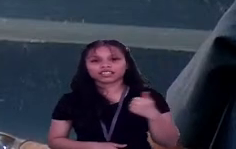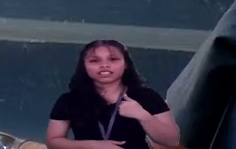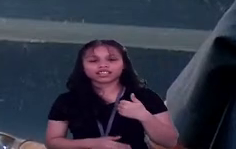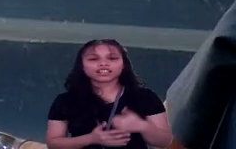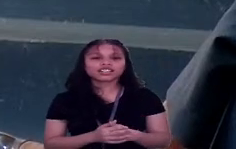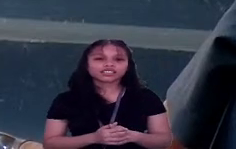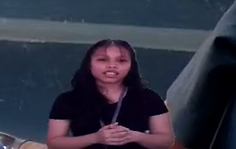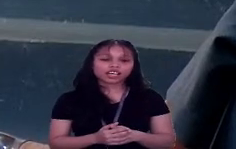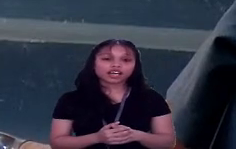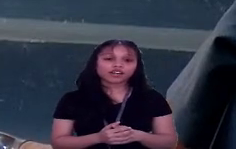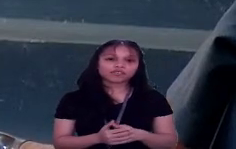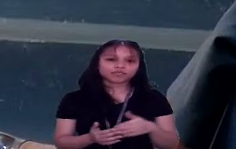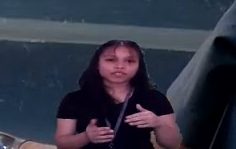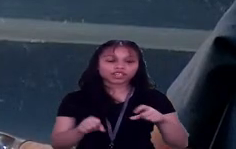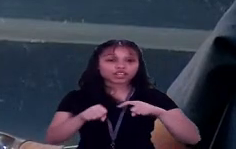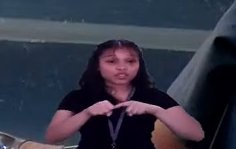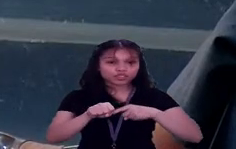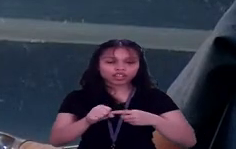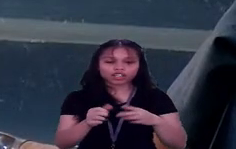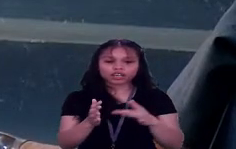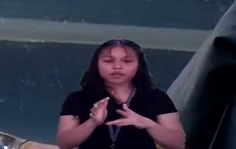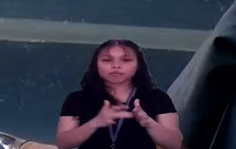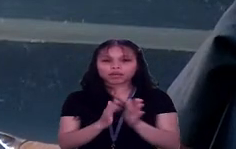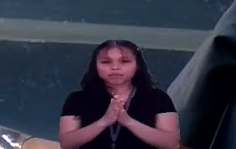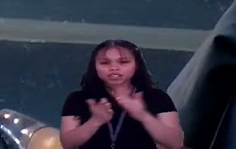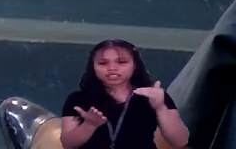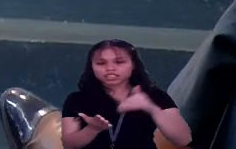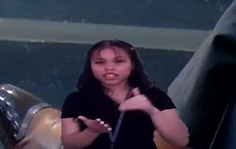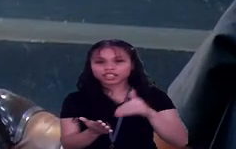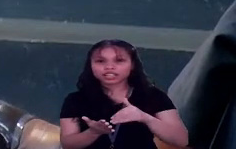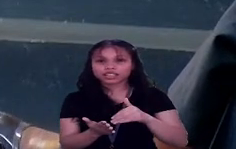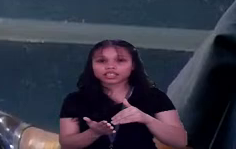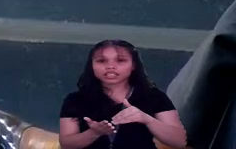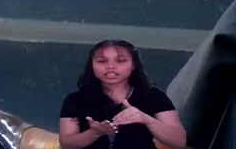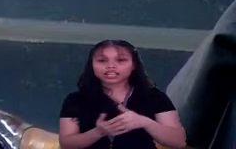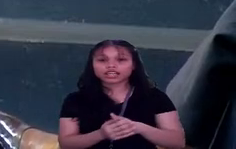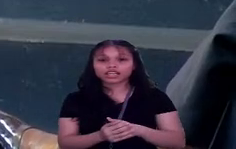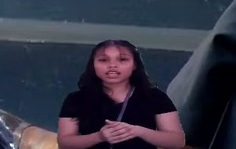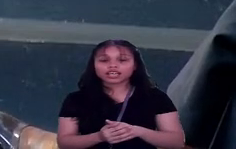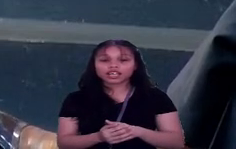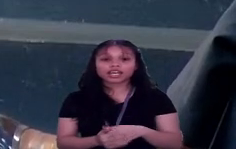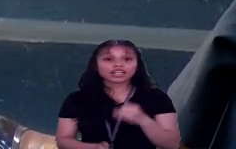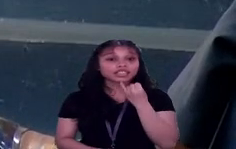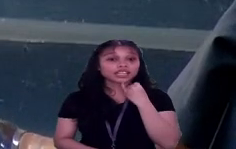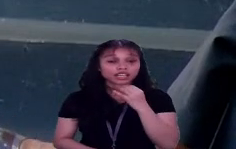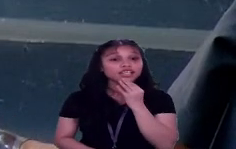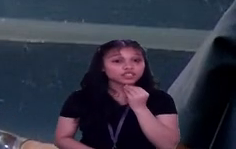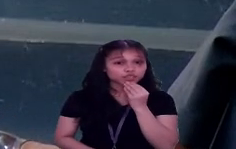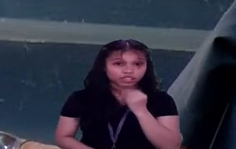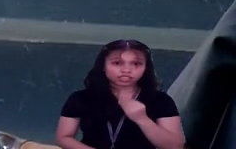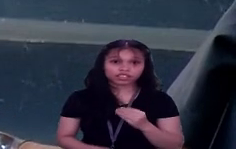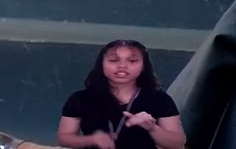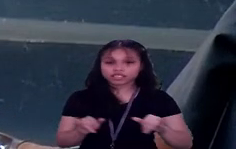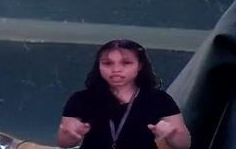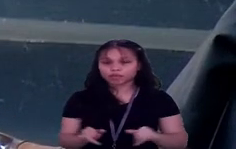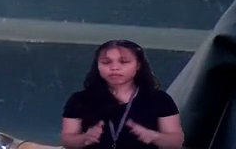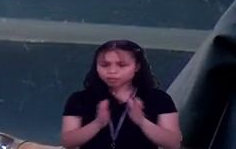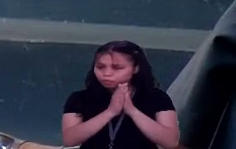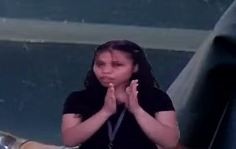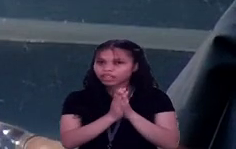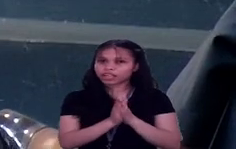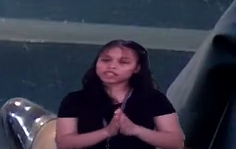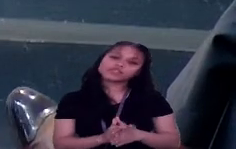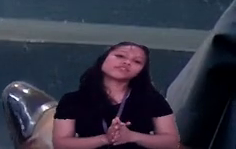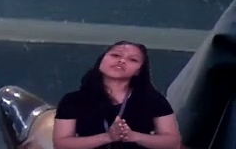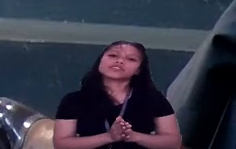and start a Bible study with. I also prayed for Israel because we have ambassadors there that are praying for me to help them. And also I prayed